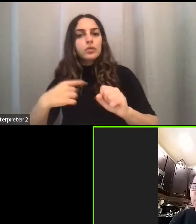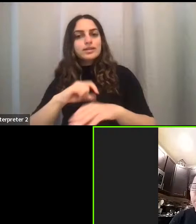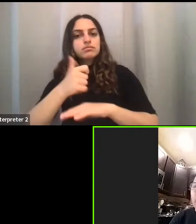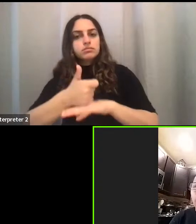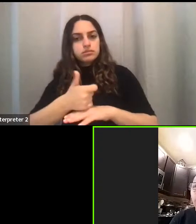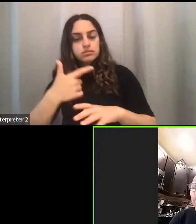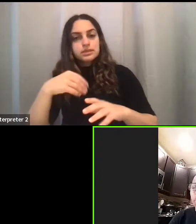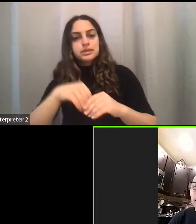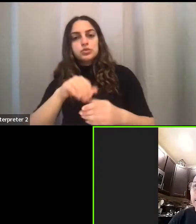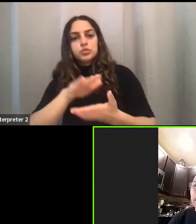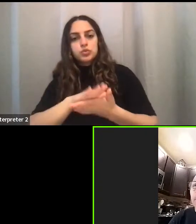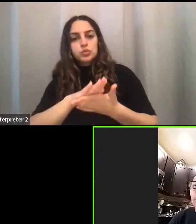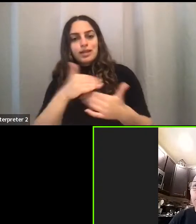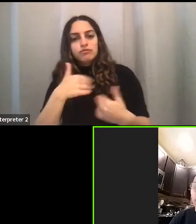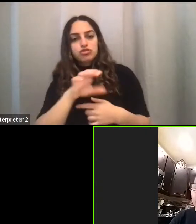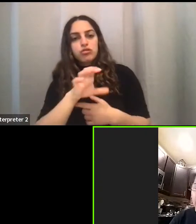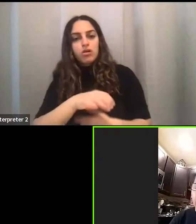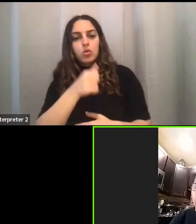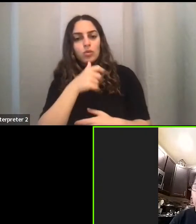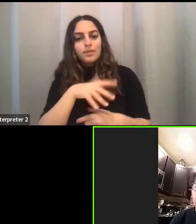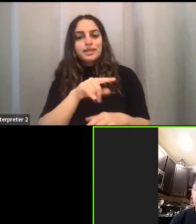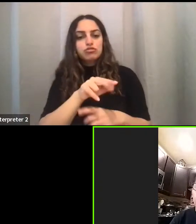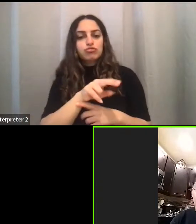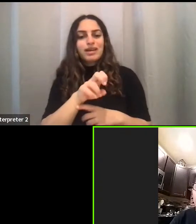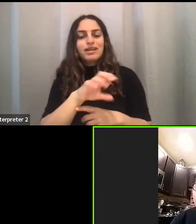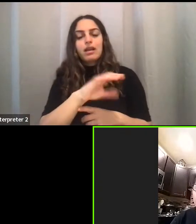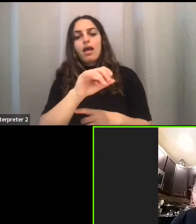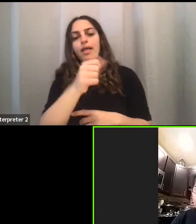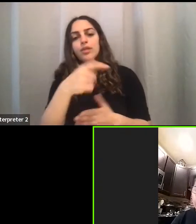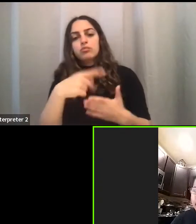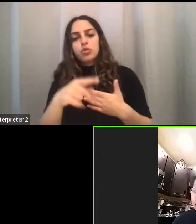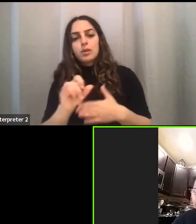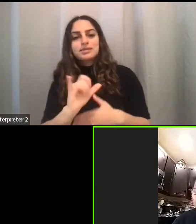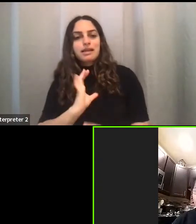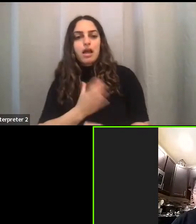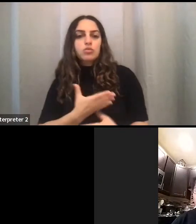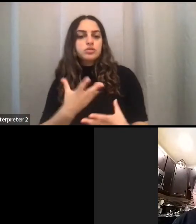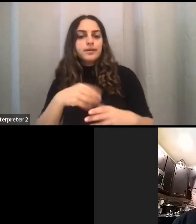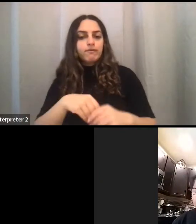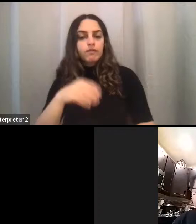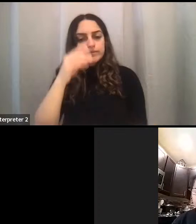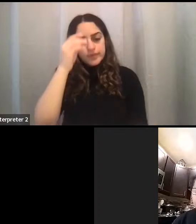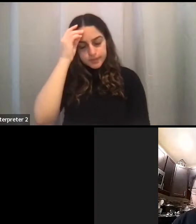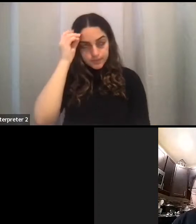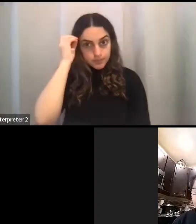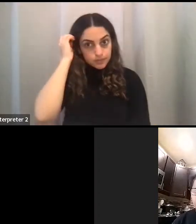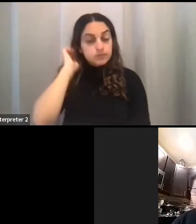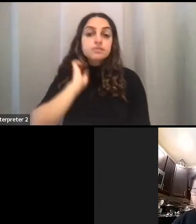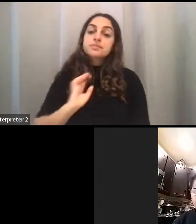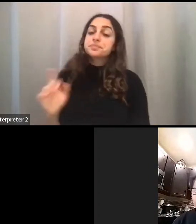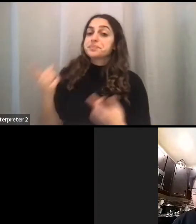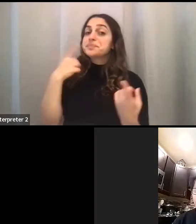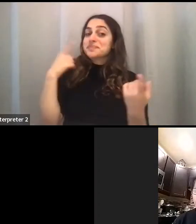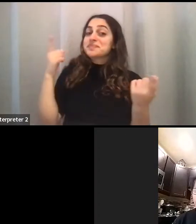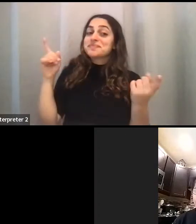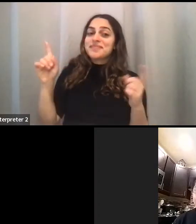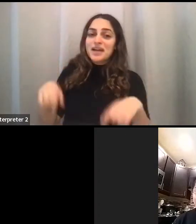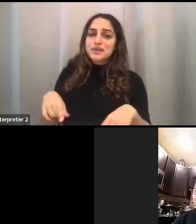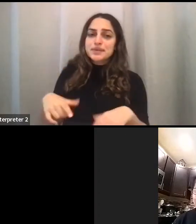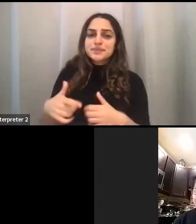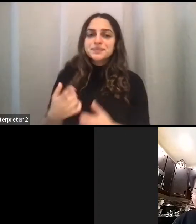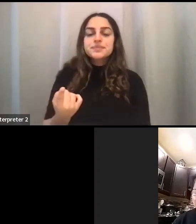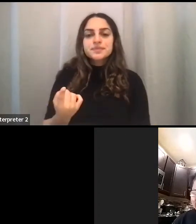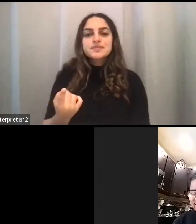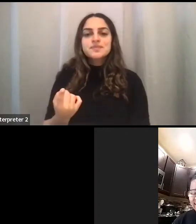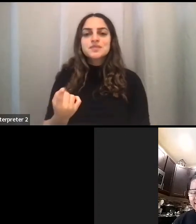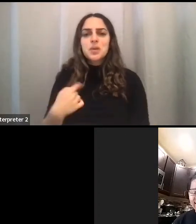the schools and have chicago women to trade and other programs like ours to be a part of it yeah i i agree with you so i